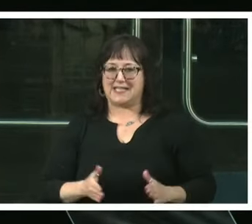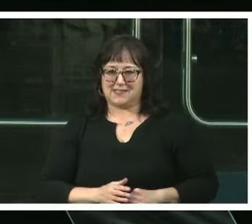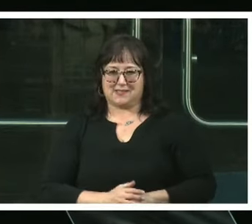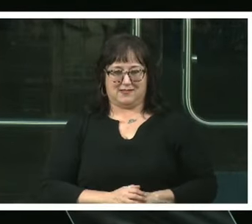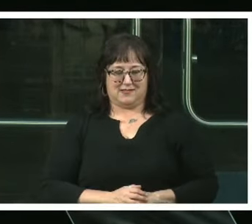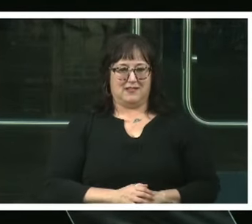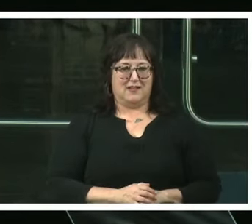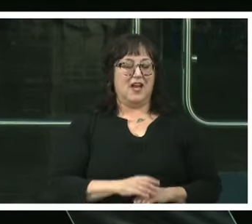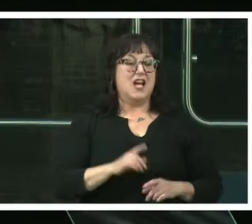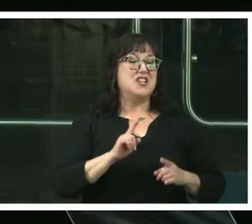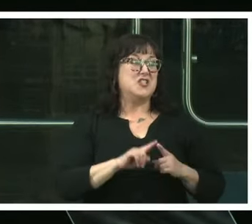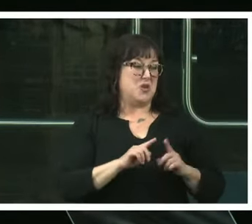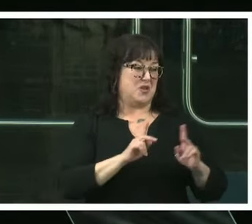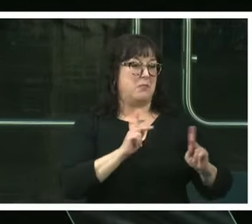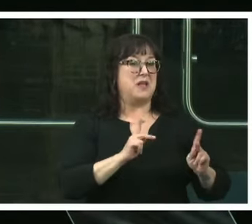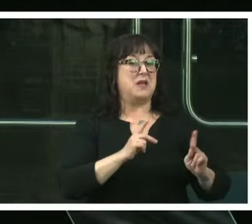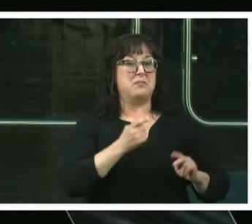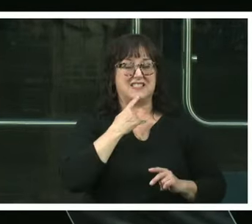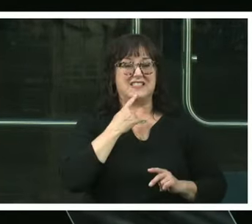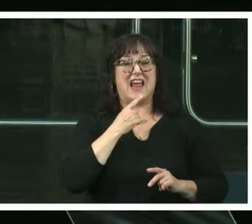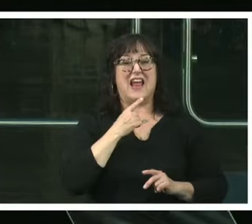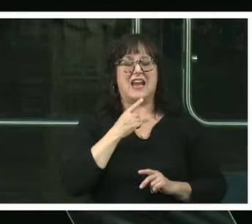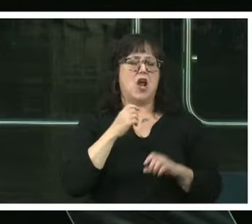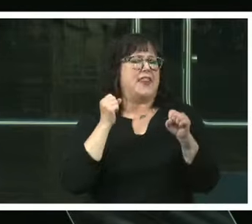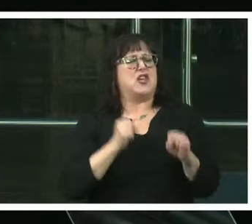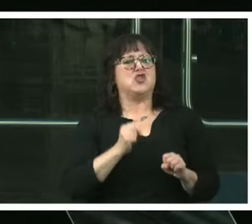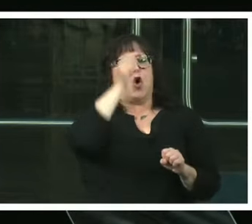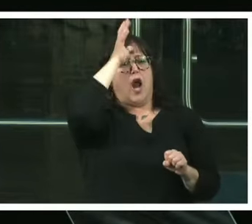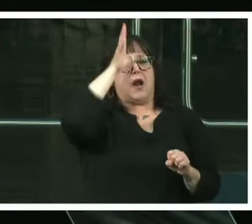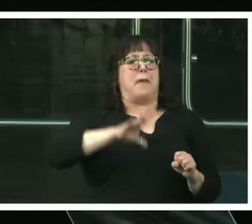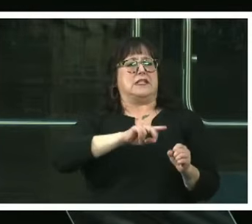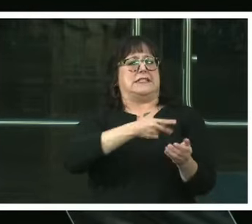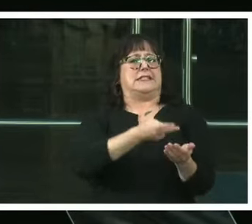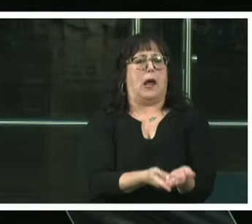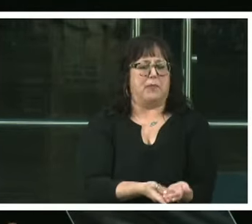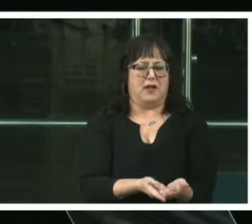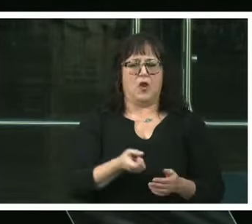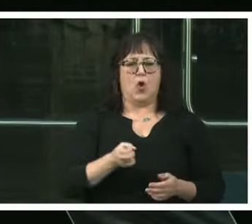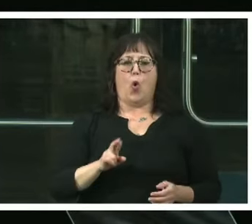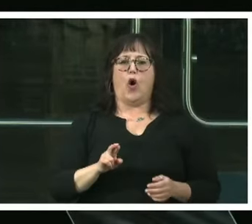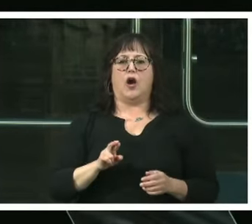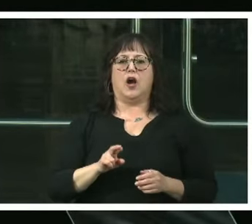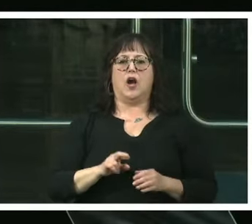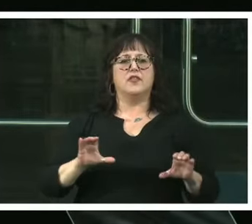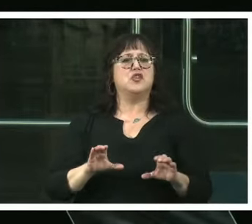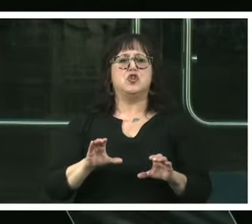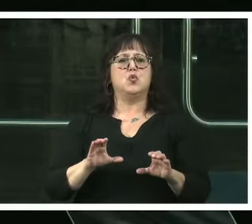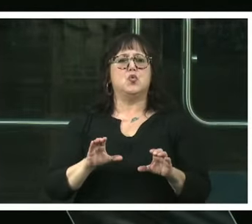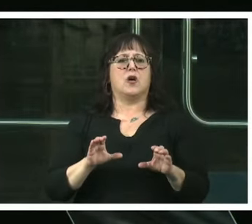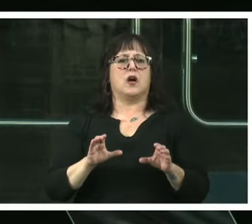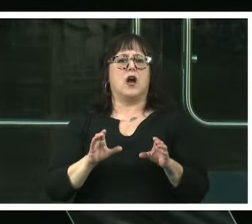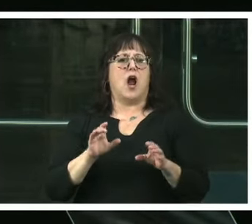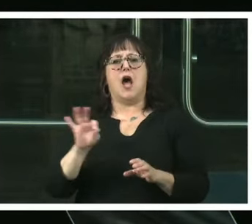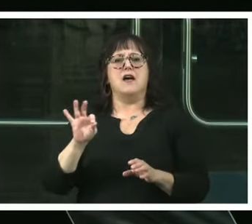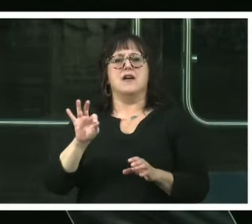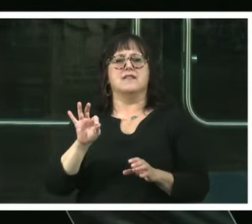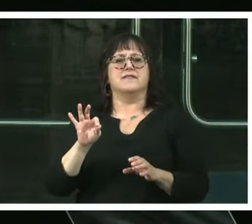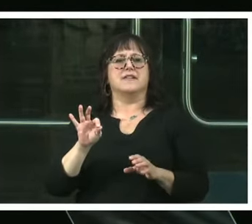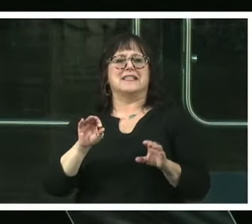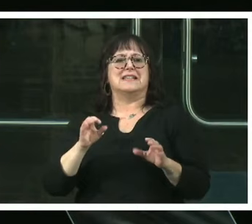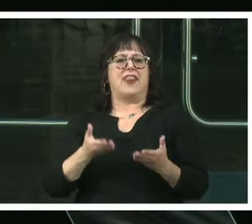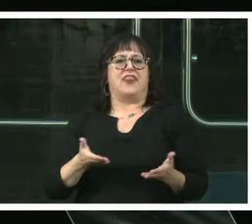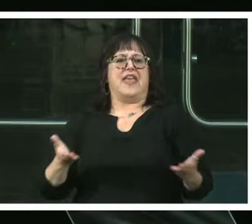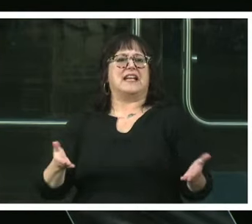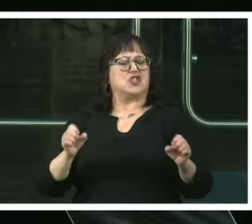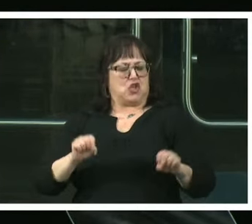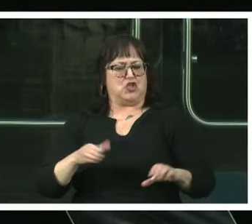men who point out how the strong man stumbles or where the doer of deeds could have done it better.